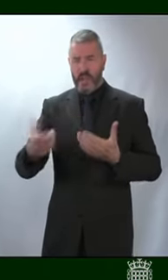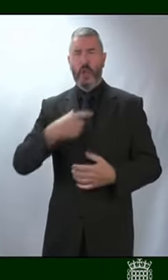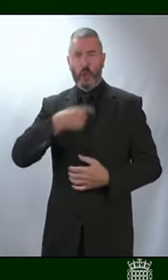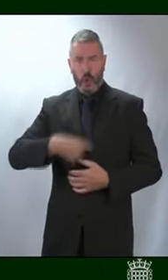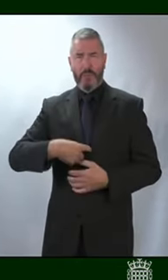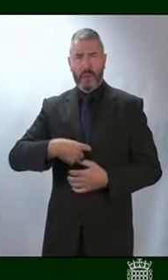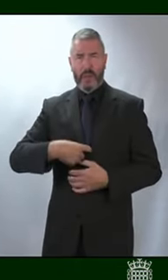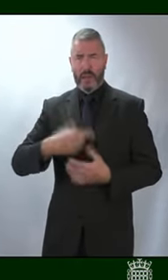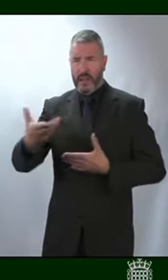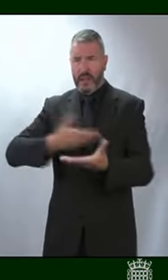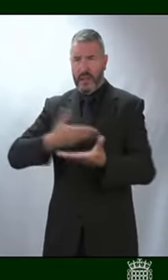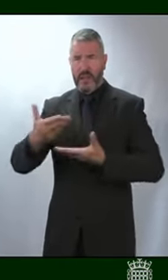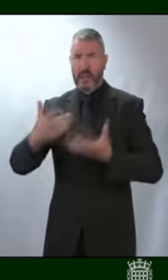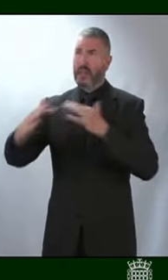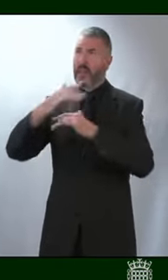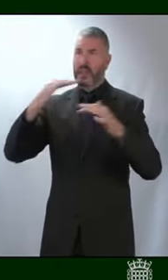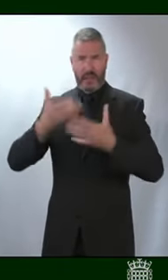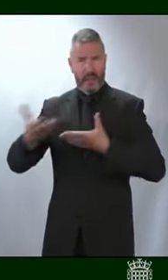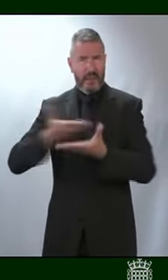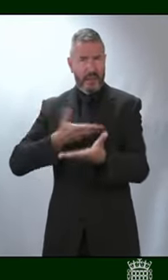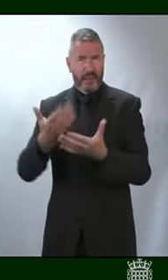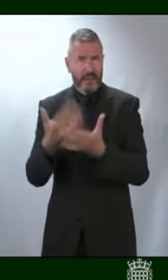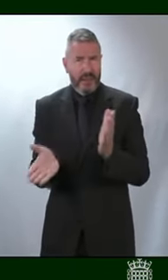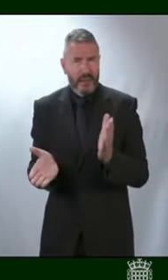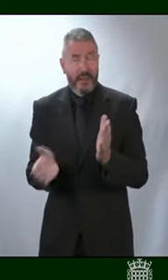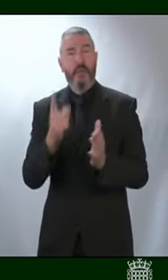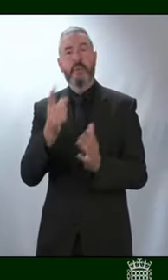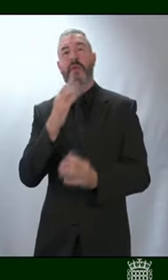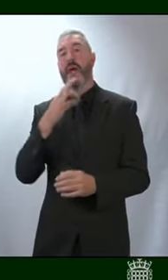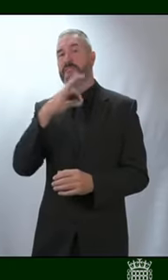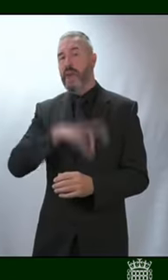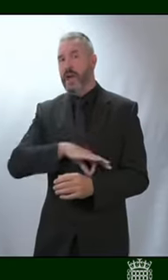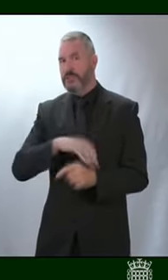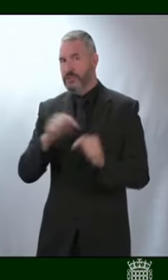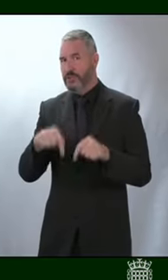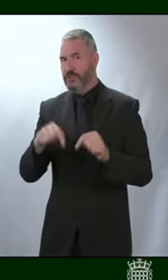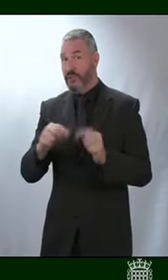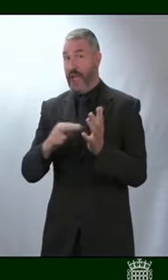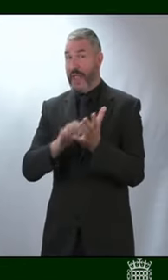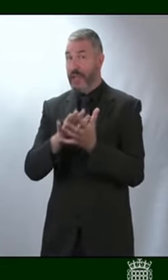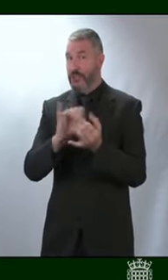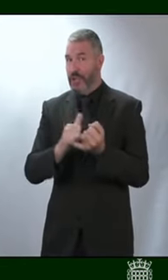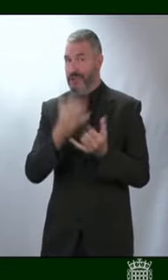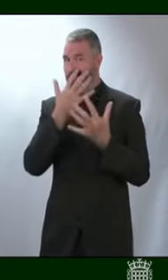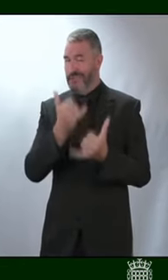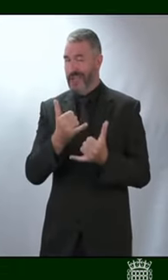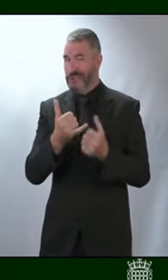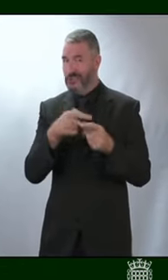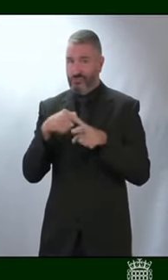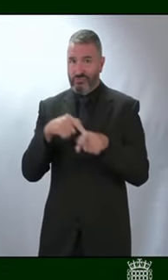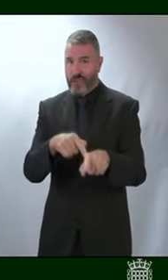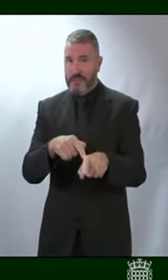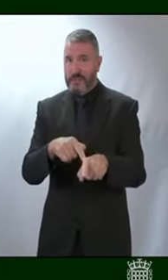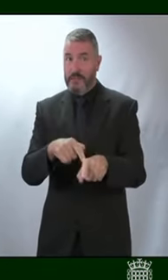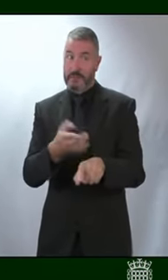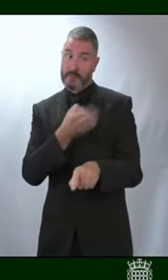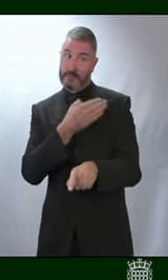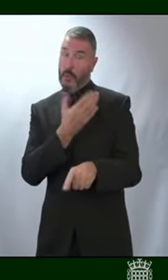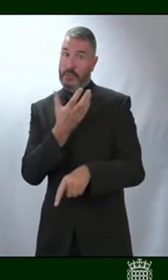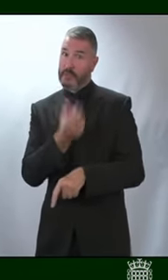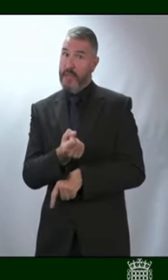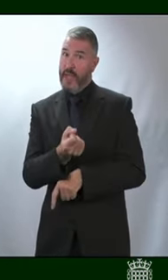or aerosol contact, but it is one of the great advantages of NHS test and trace, which we did not have working,